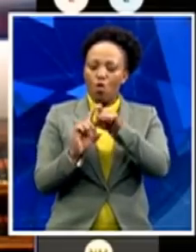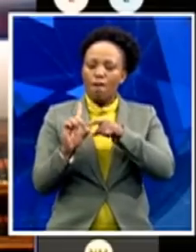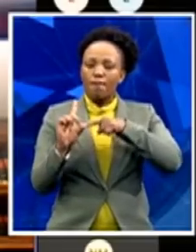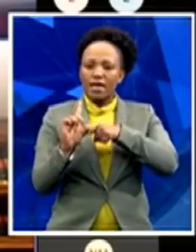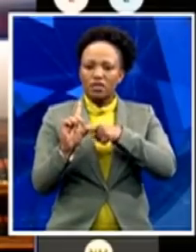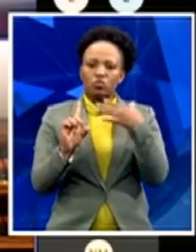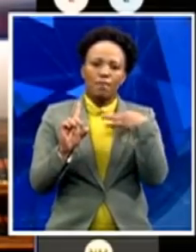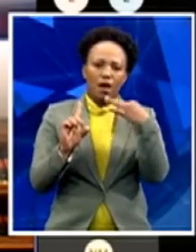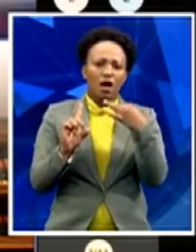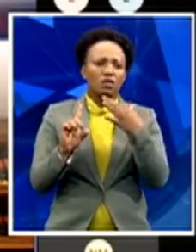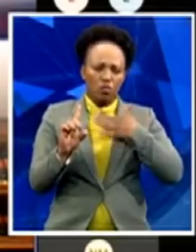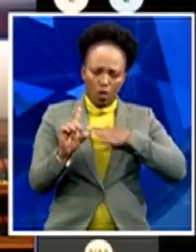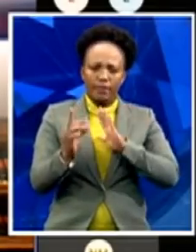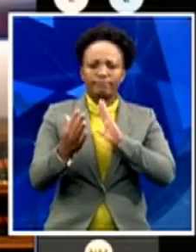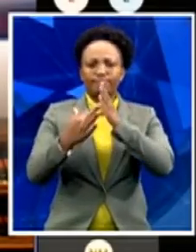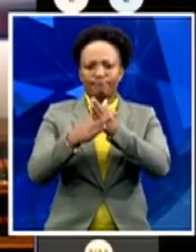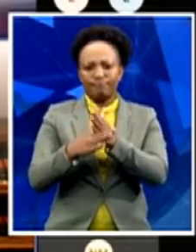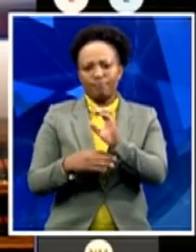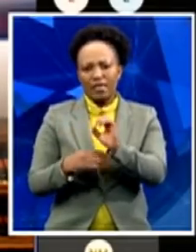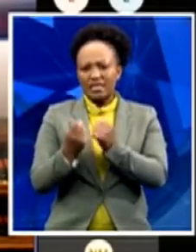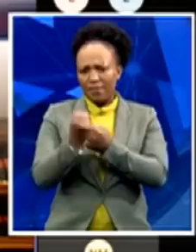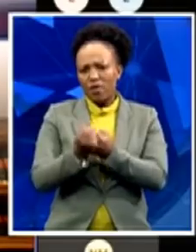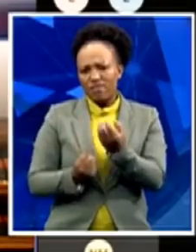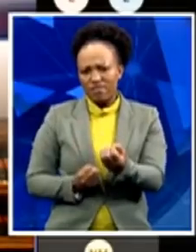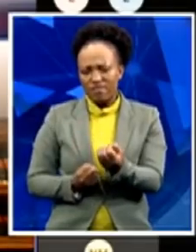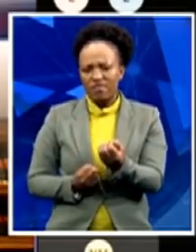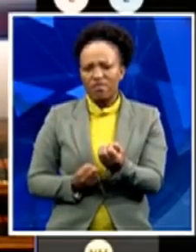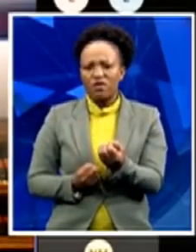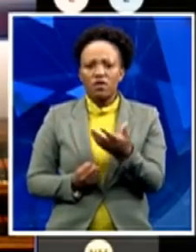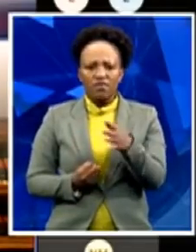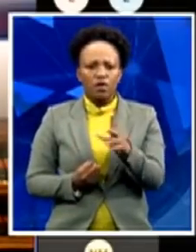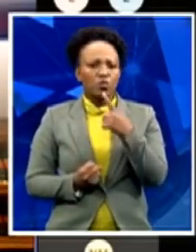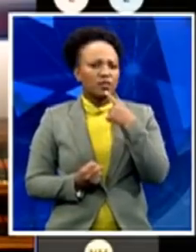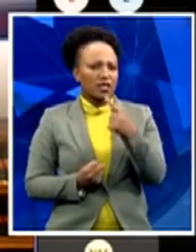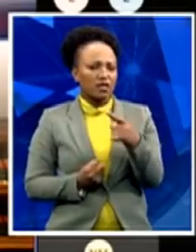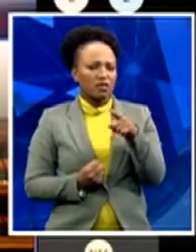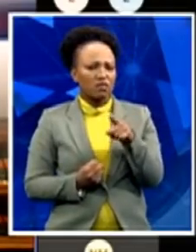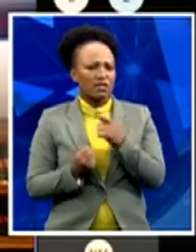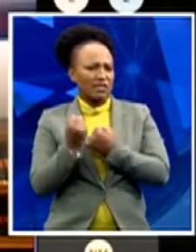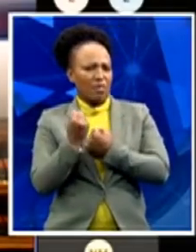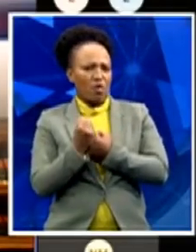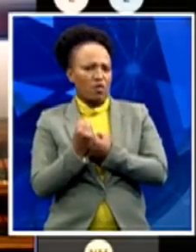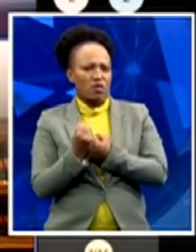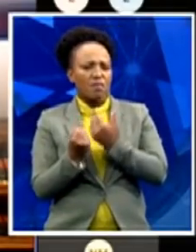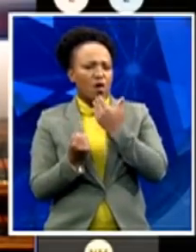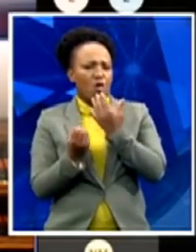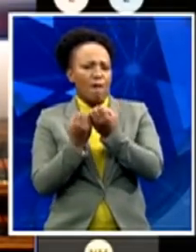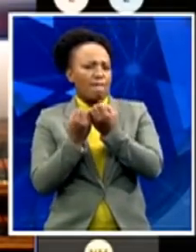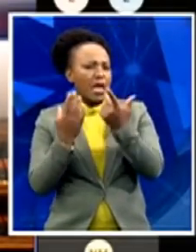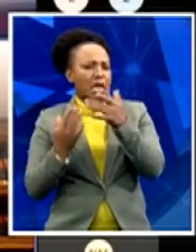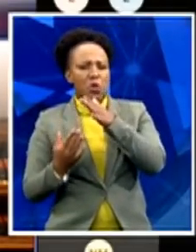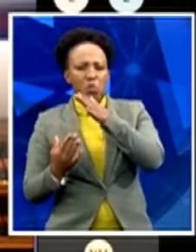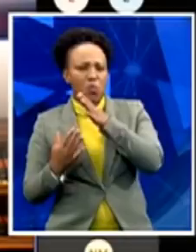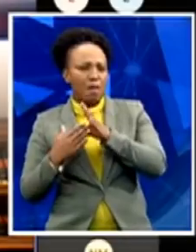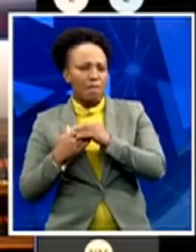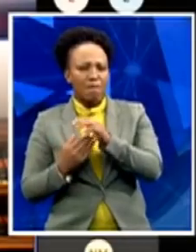But he also says that the stance he takes is a stance supported by thousands of other members, but nothing